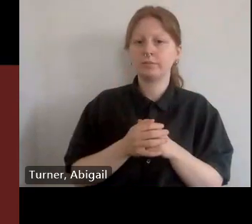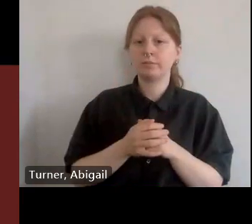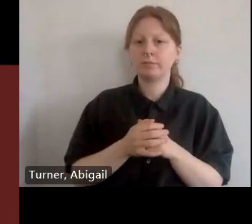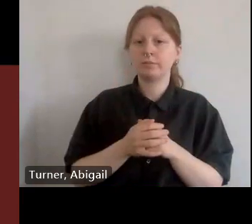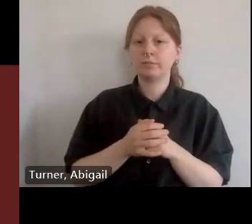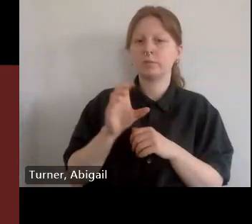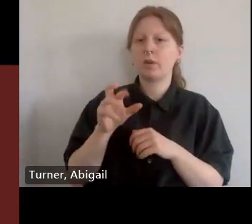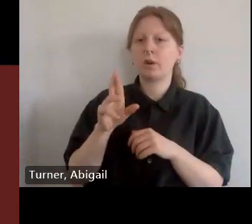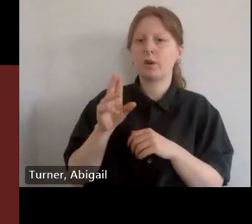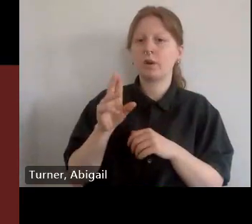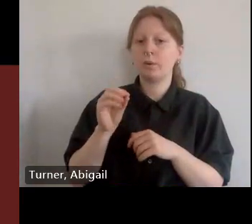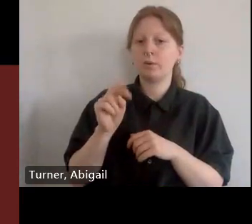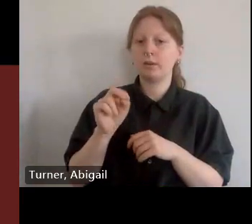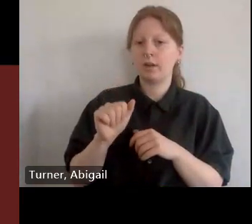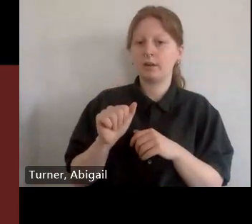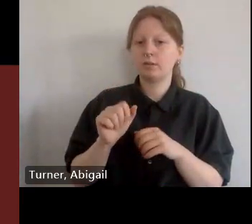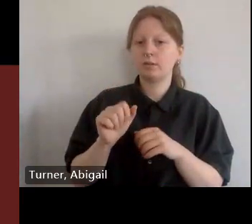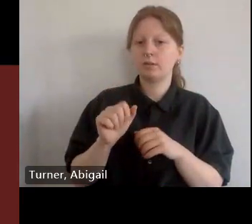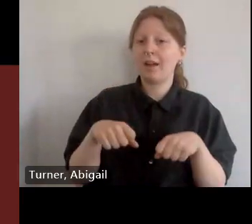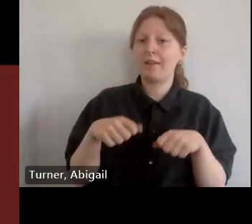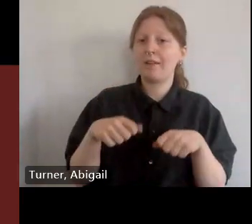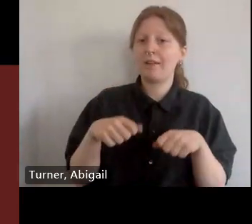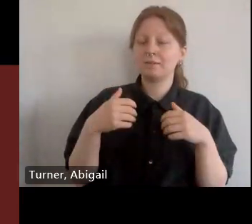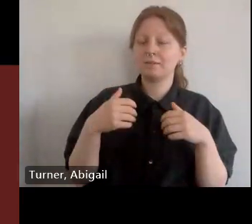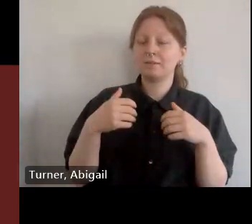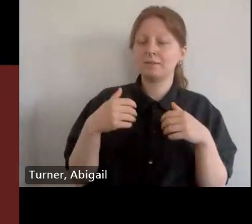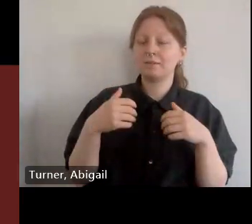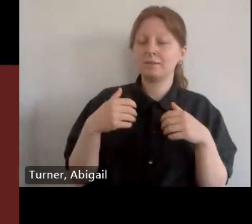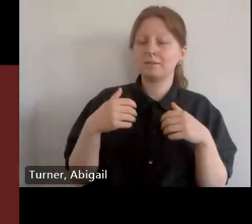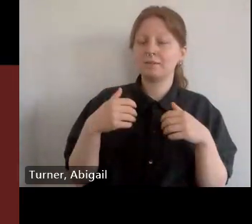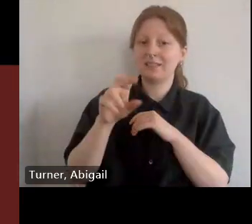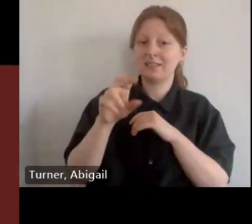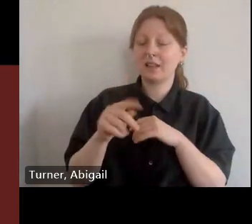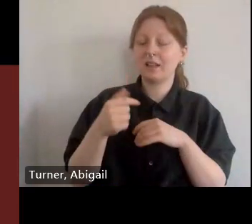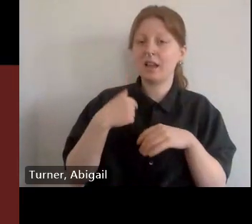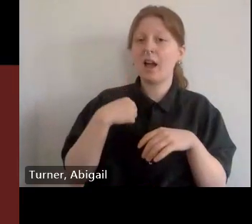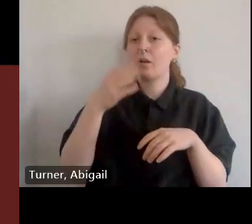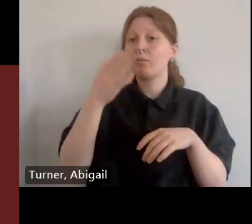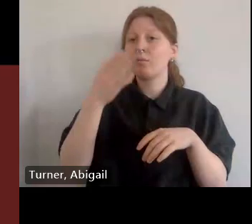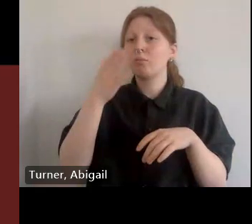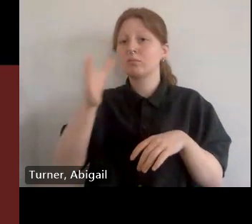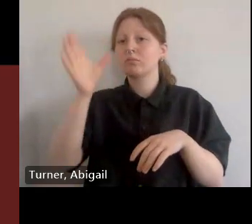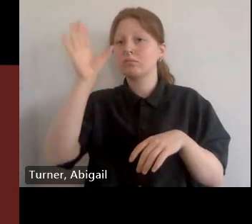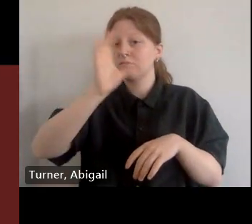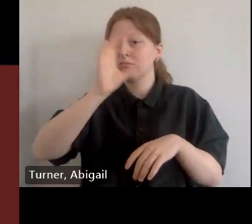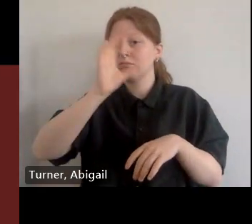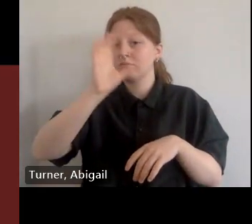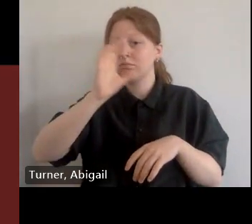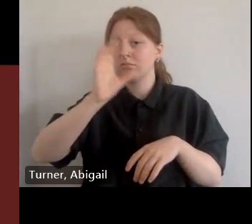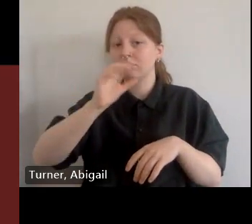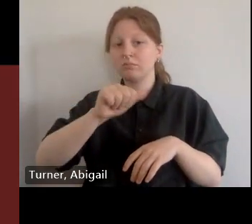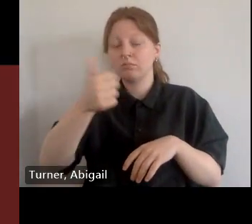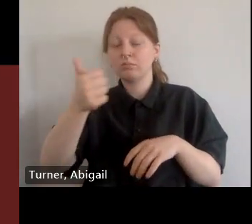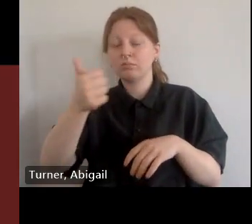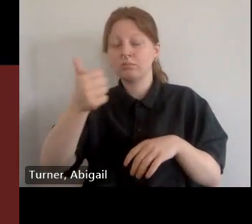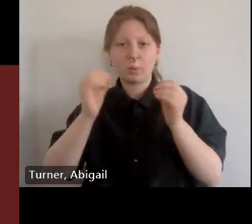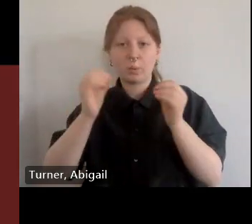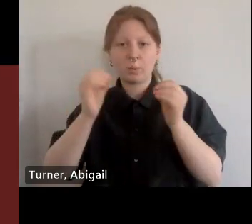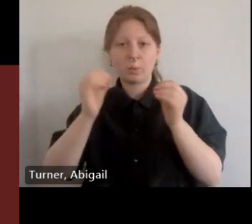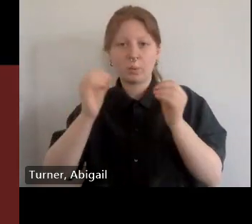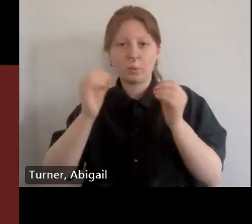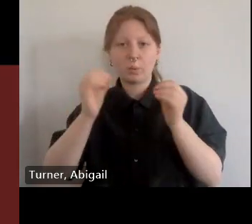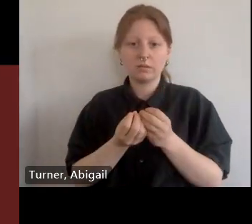links. I would look into other organizations as well. If you're Maryland-based, Nature Forward is an organization that we've worked with that's pretty